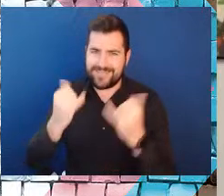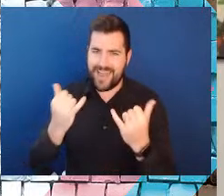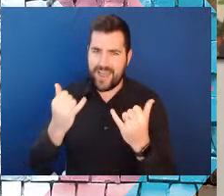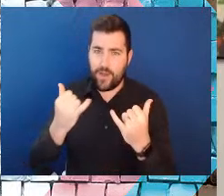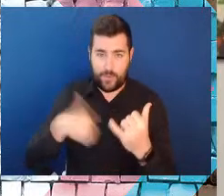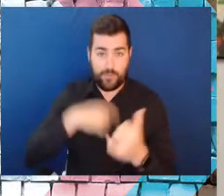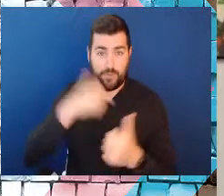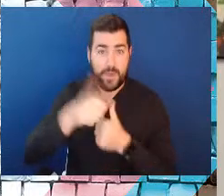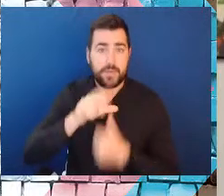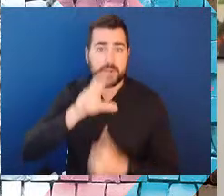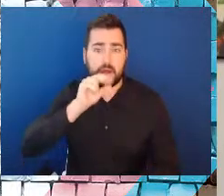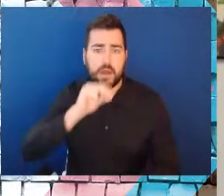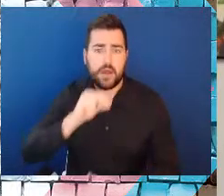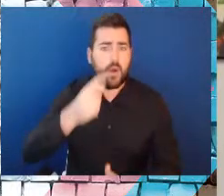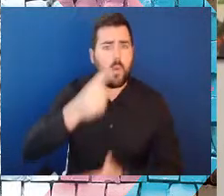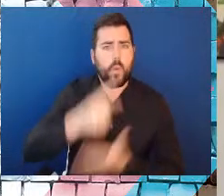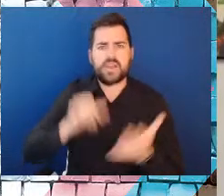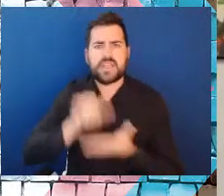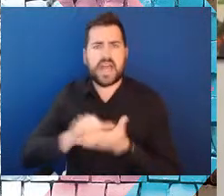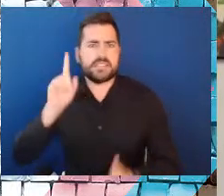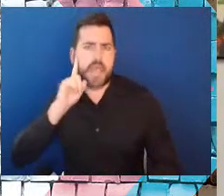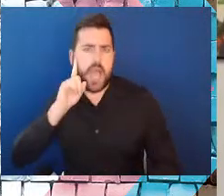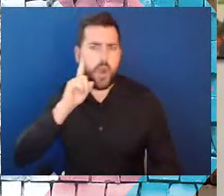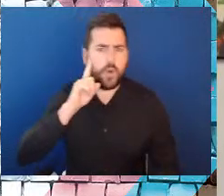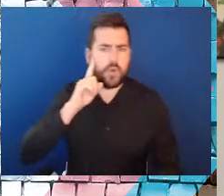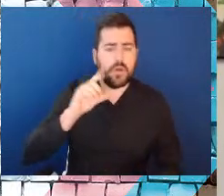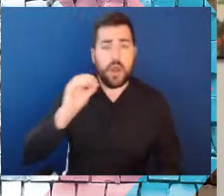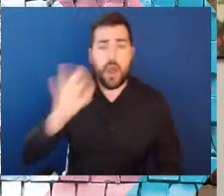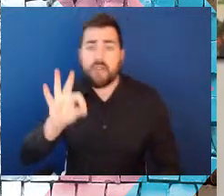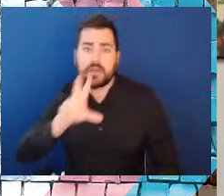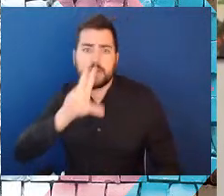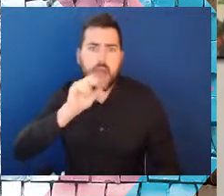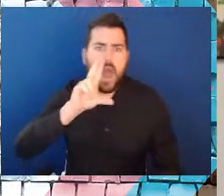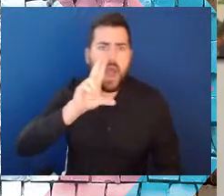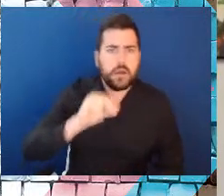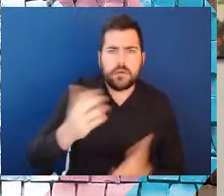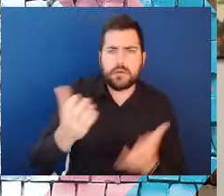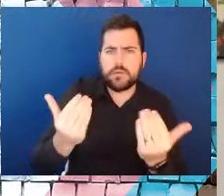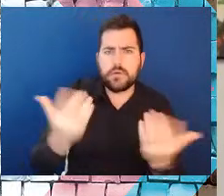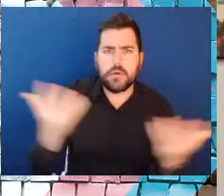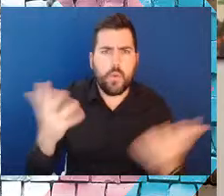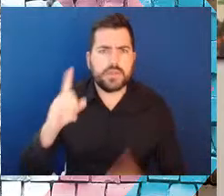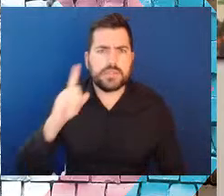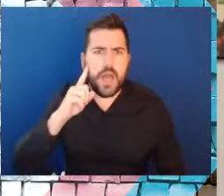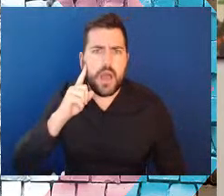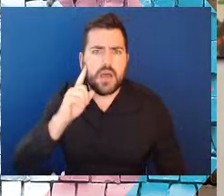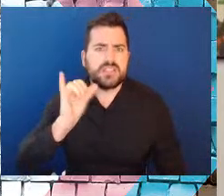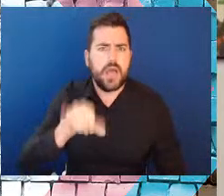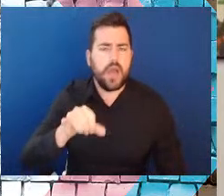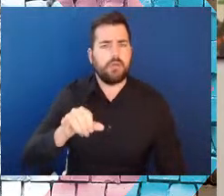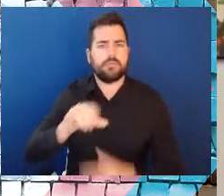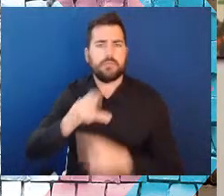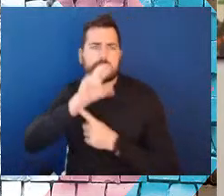and say, what's the sound a duck makes? Right, what's the sound